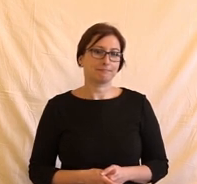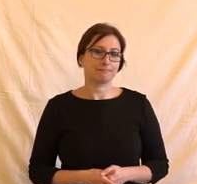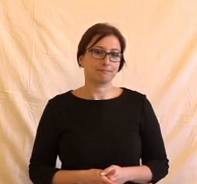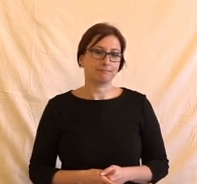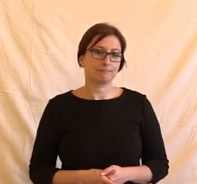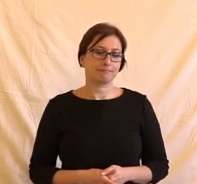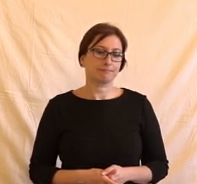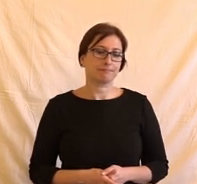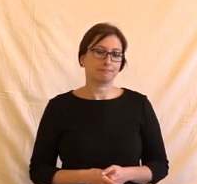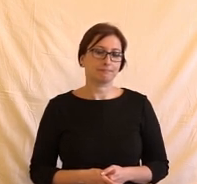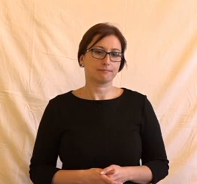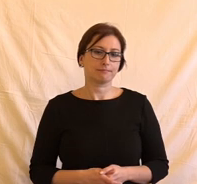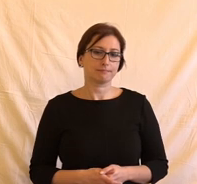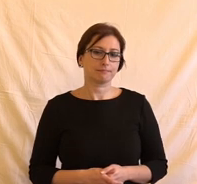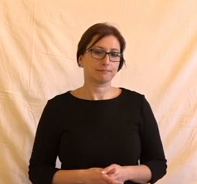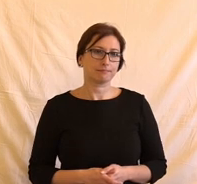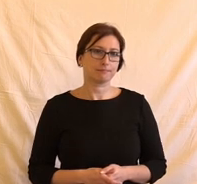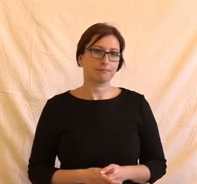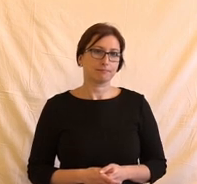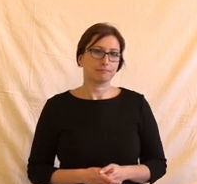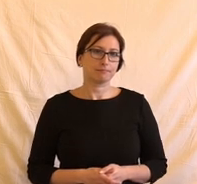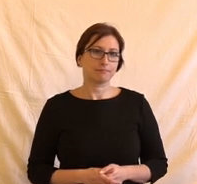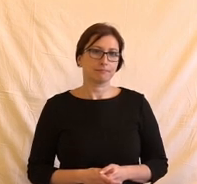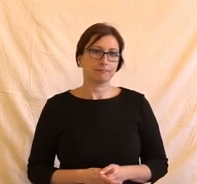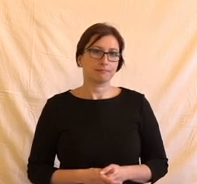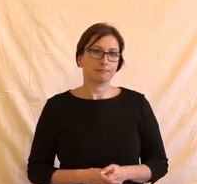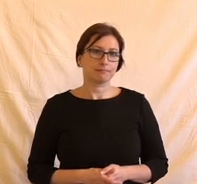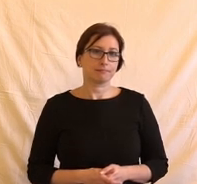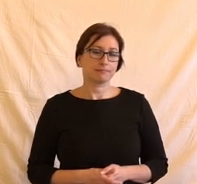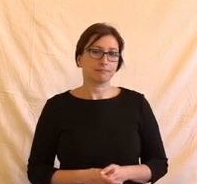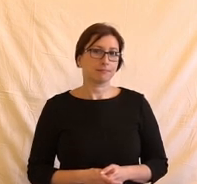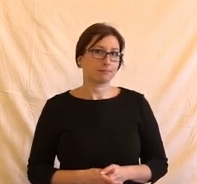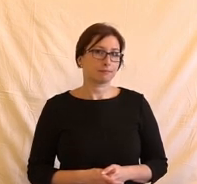banks that were able to issue the pound sterling.